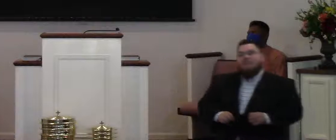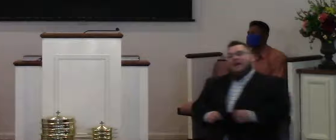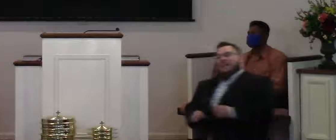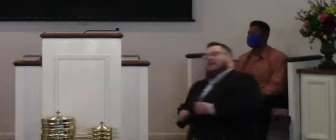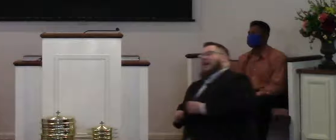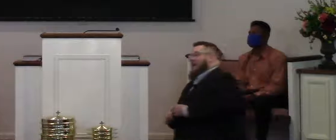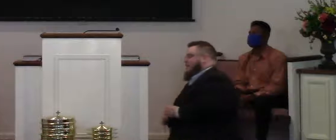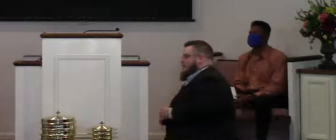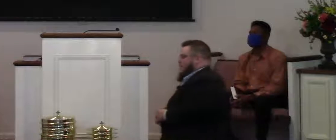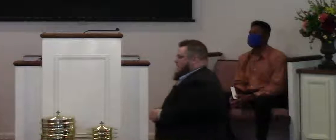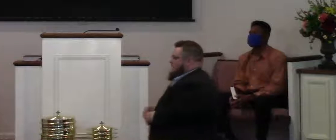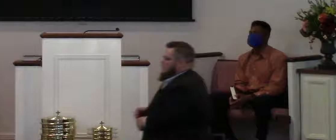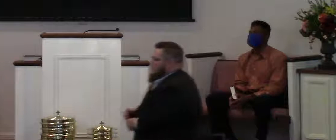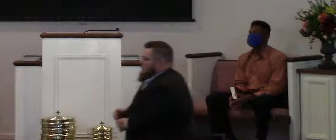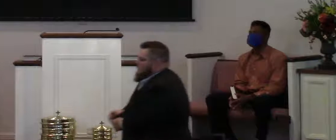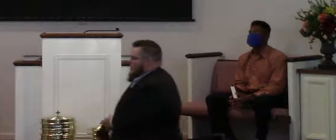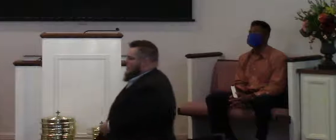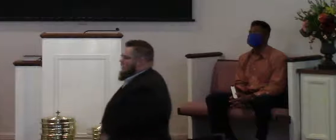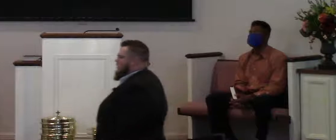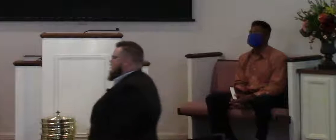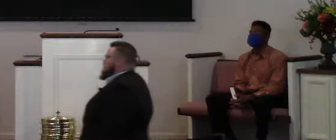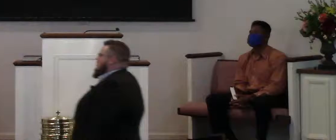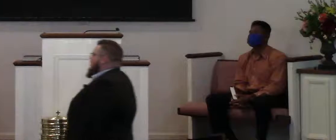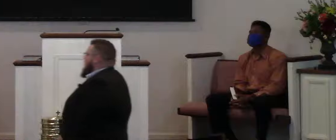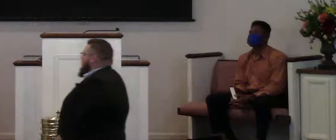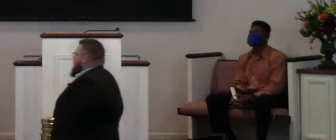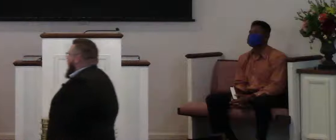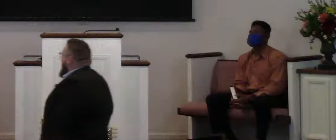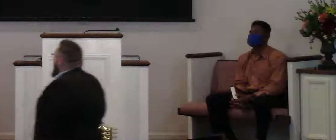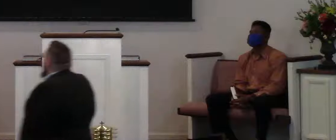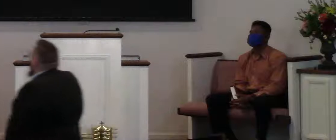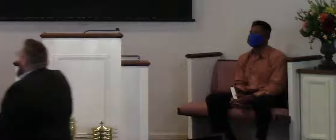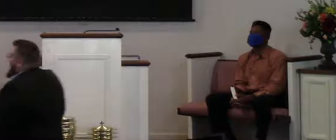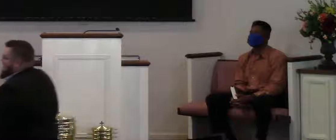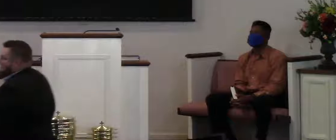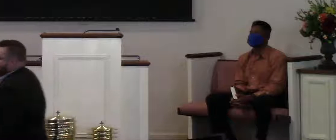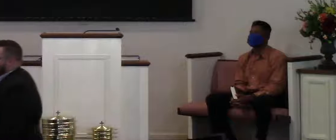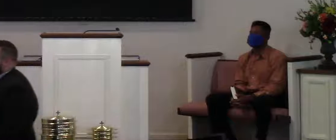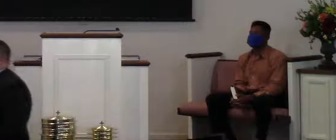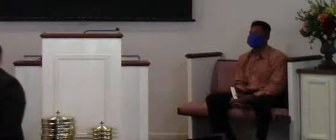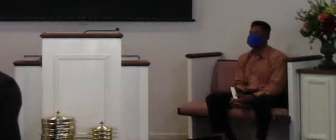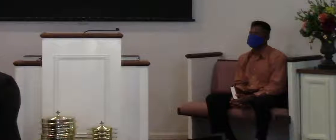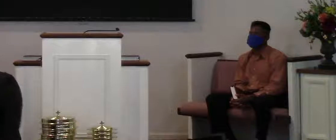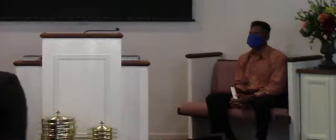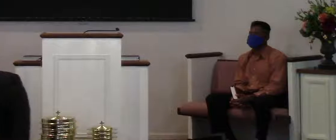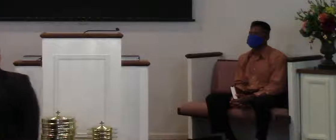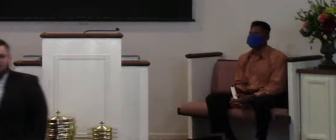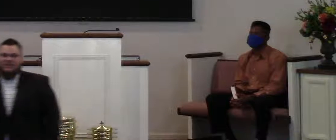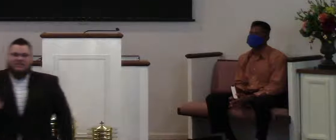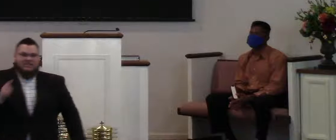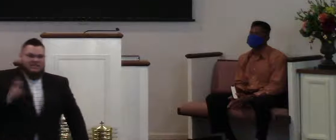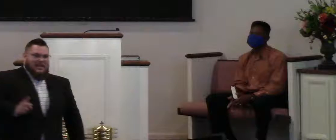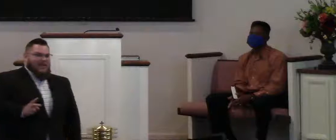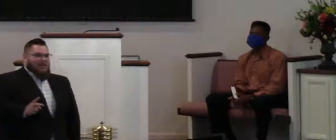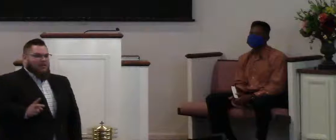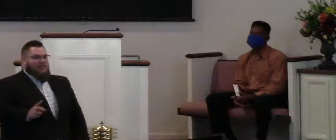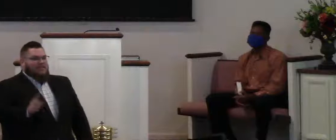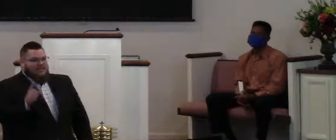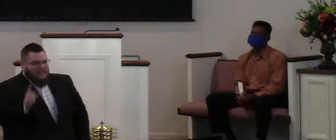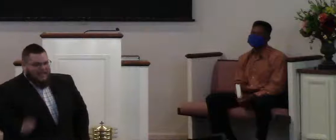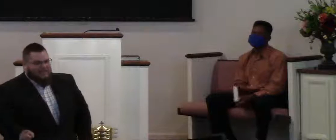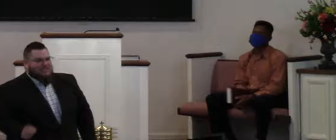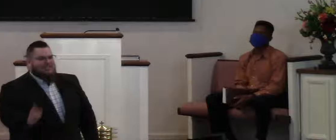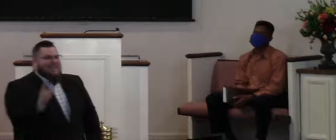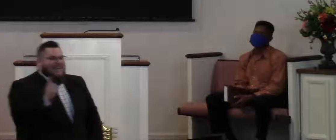Zechariah, Malachi, Matthew, Mark, Luke, John, Acts, Romans, 1 Corinthians, 2